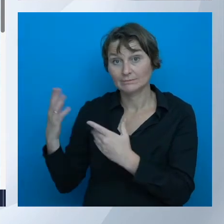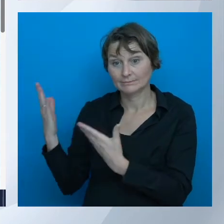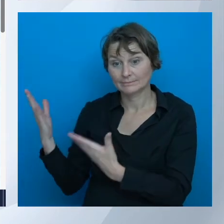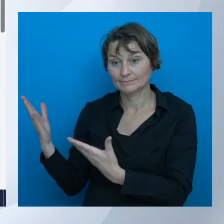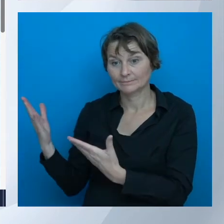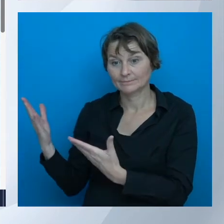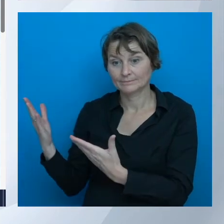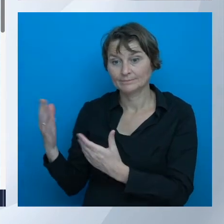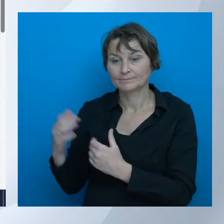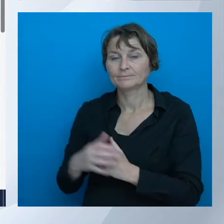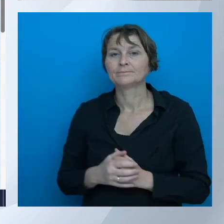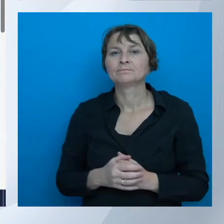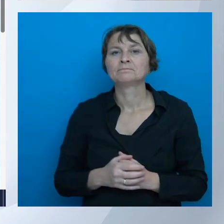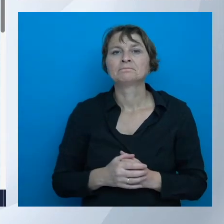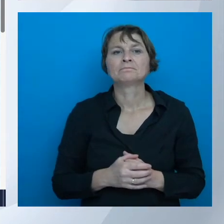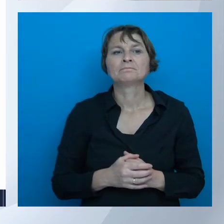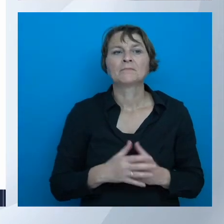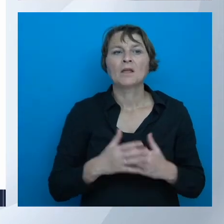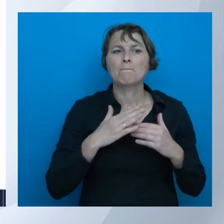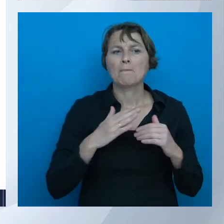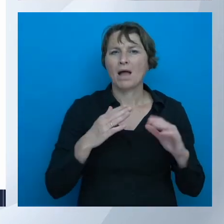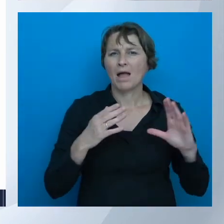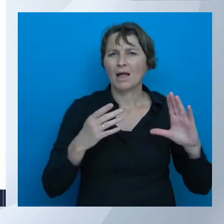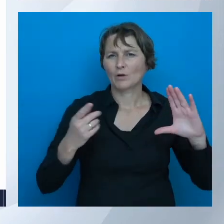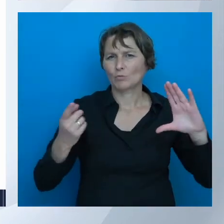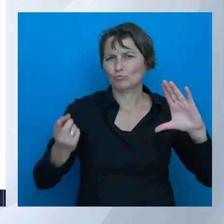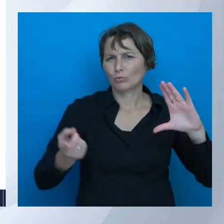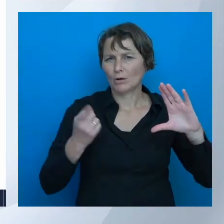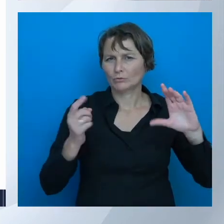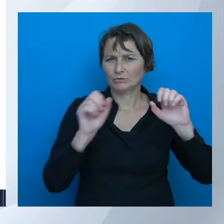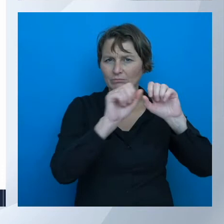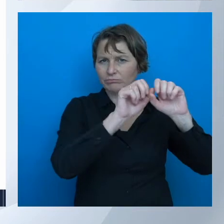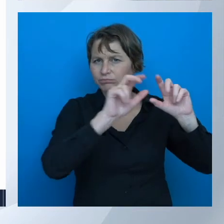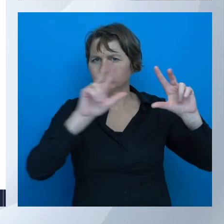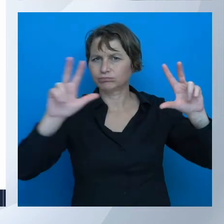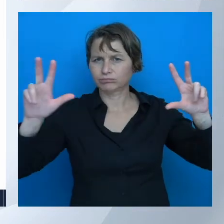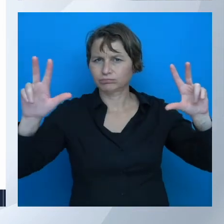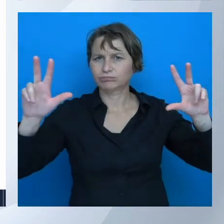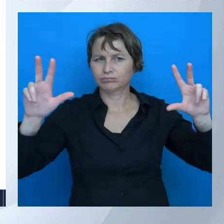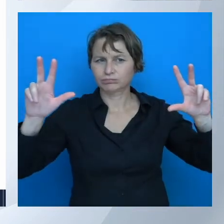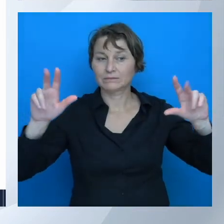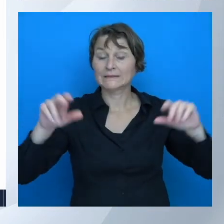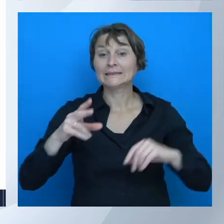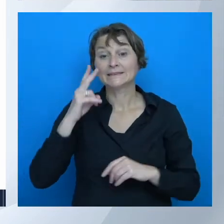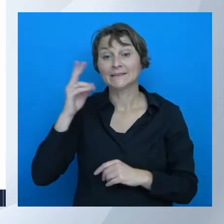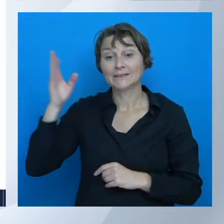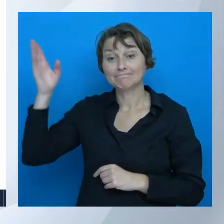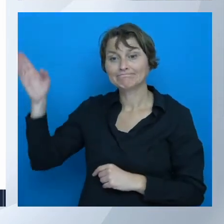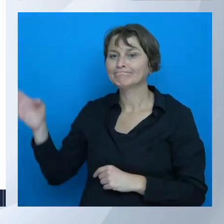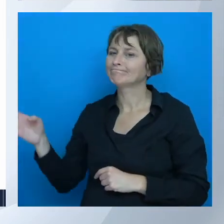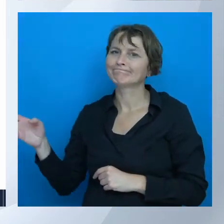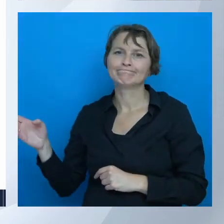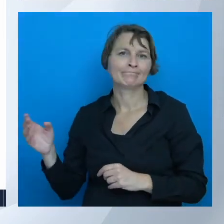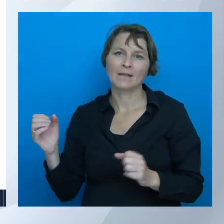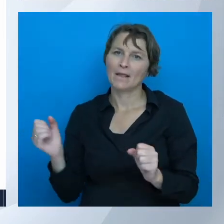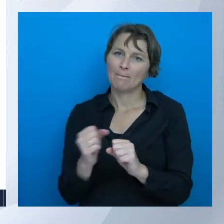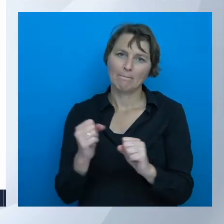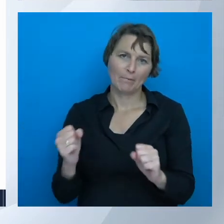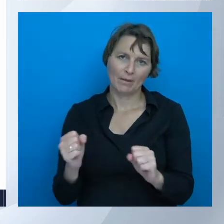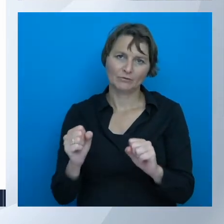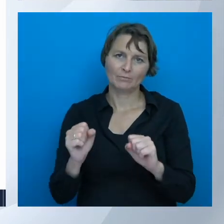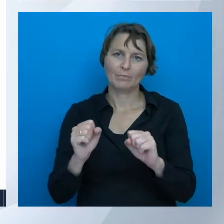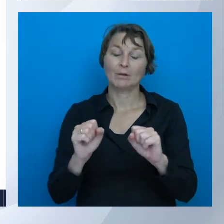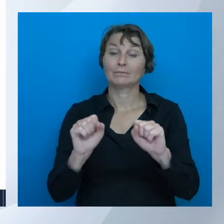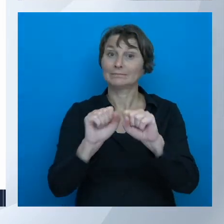that in my browser, it will take a second to load, then it will say, hey, page cannot be displayed. I'll just, well, as you can